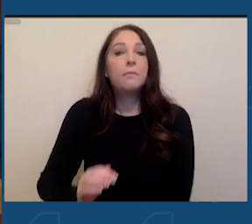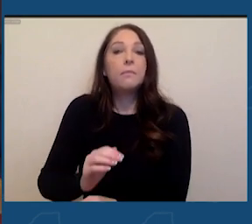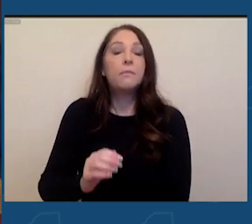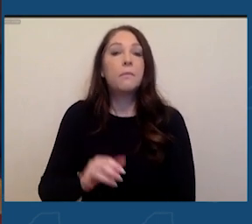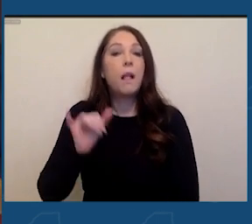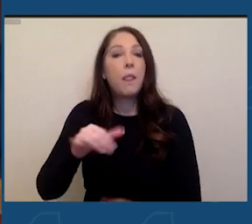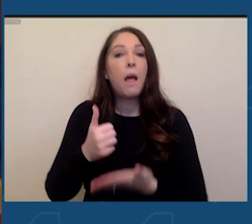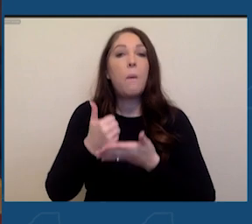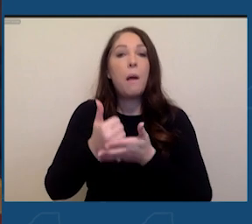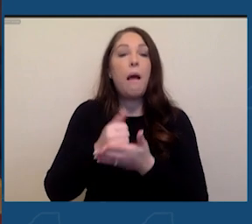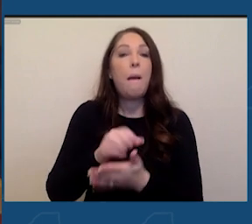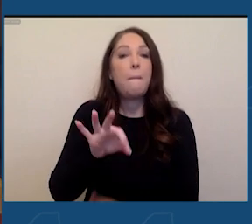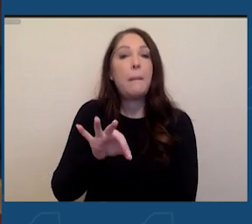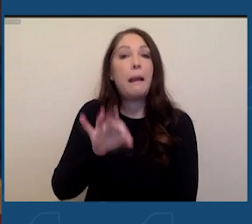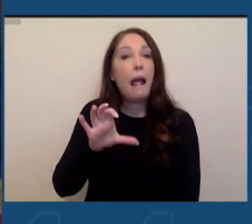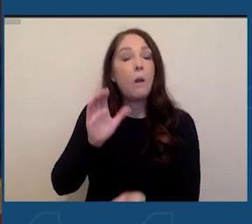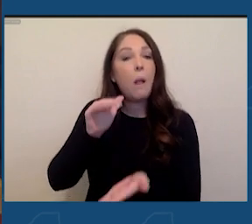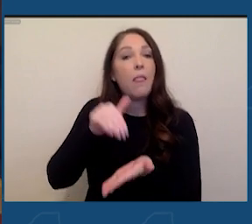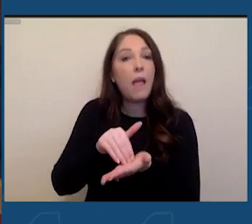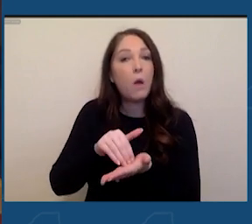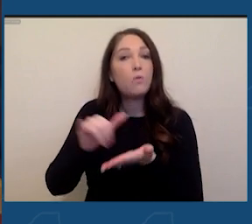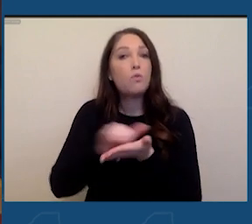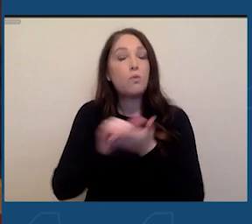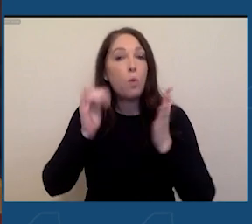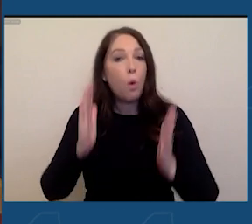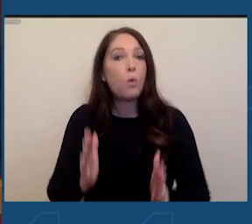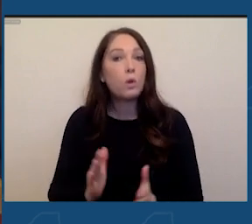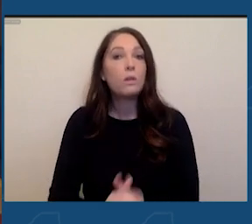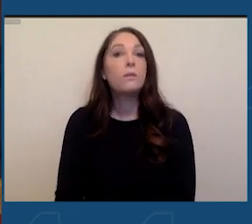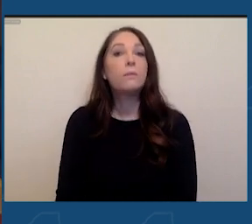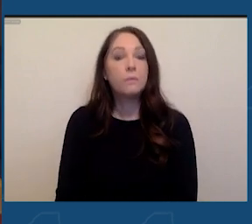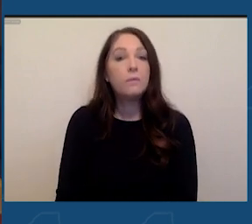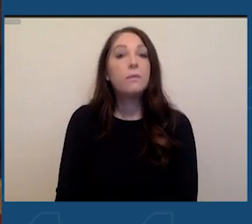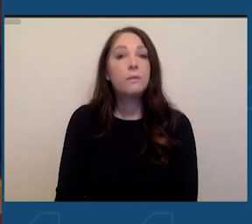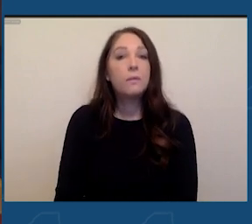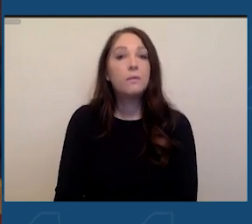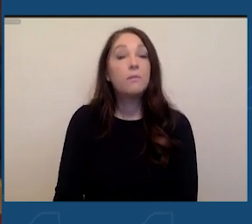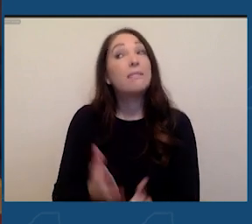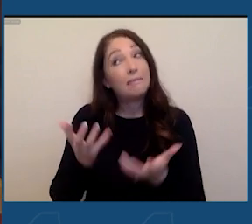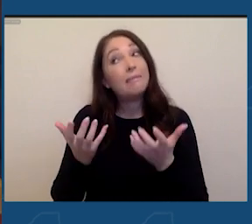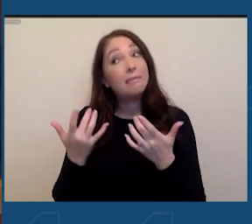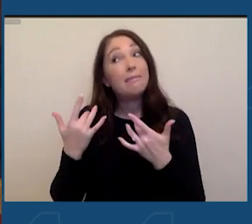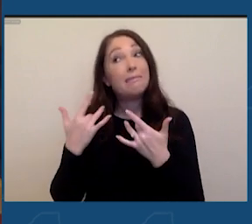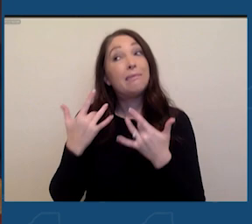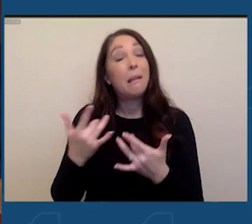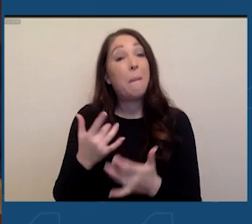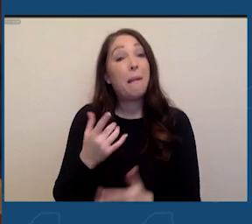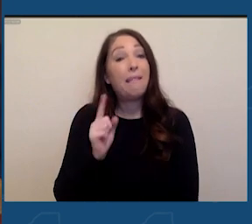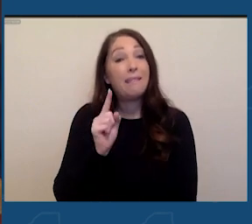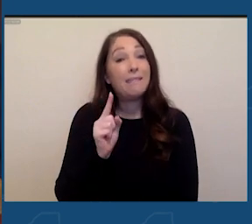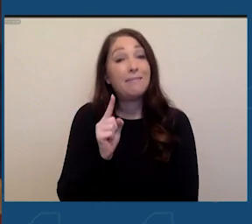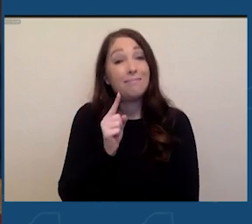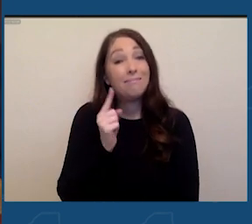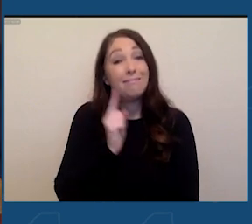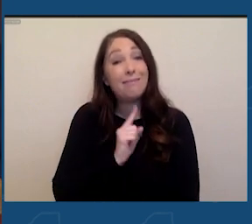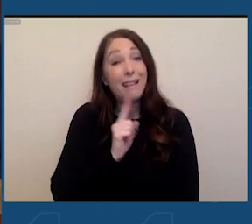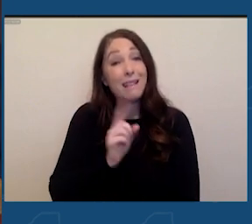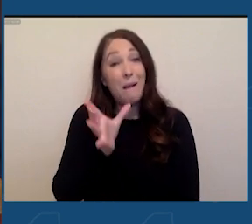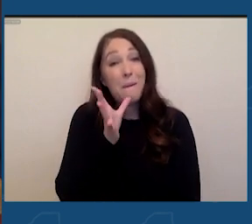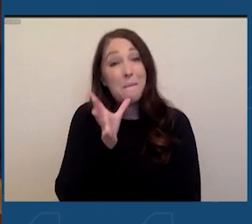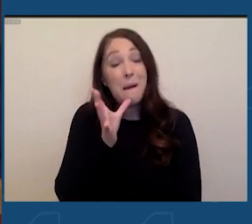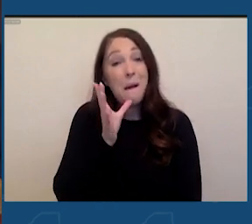Yorkers have more money in their pockets. Mostly they're single moms living in communities like this